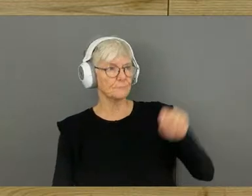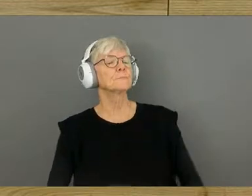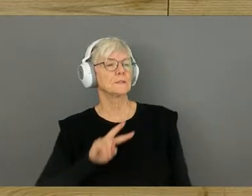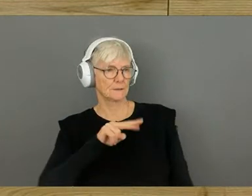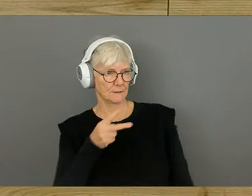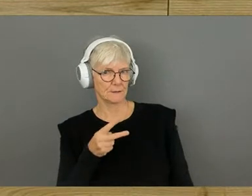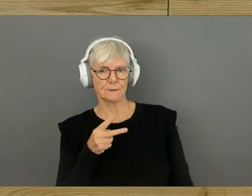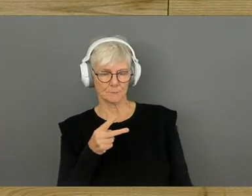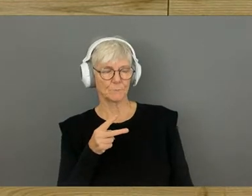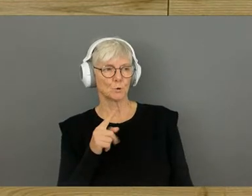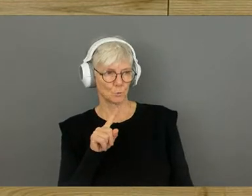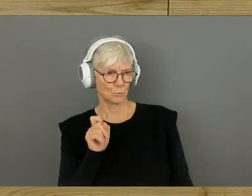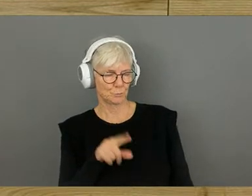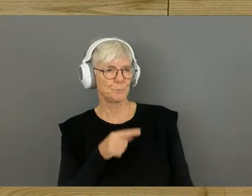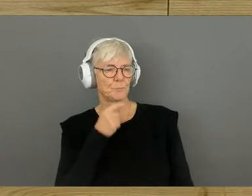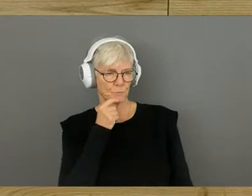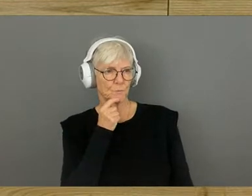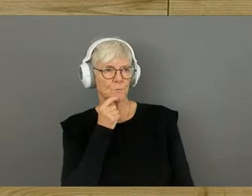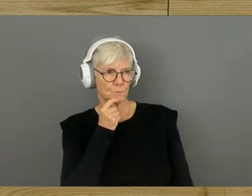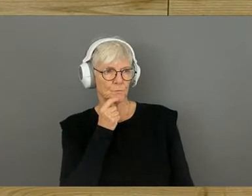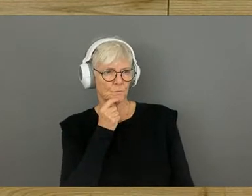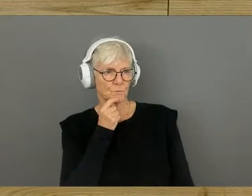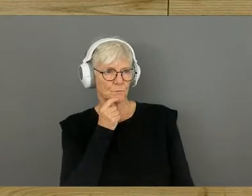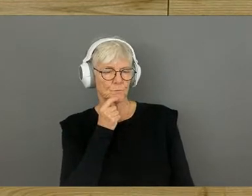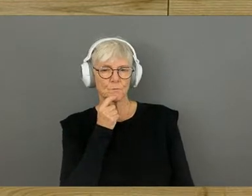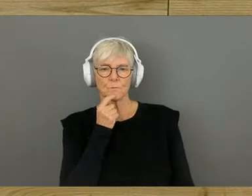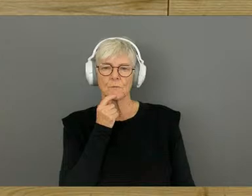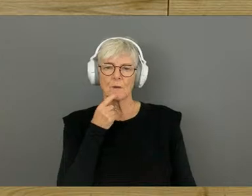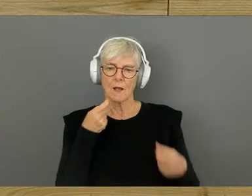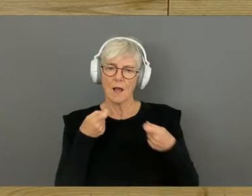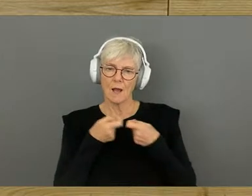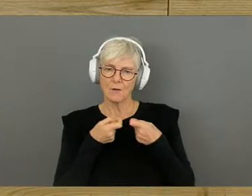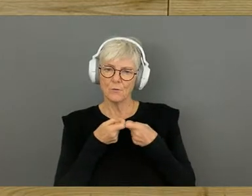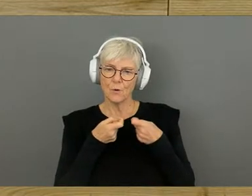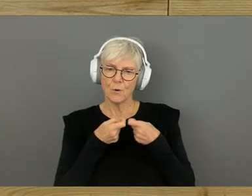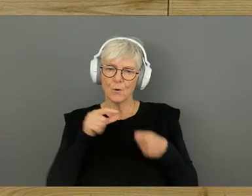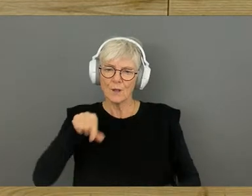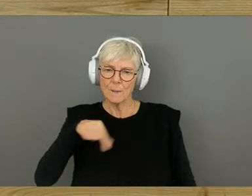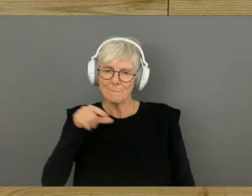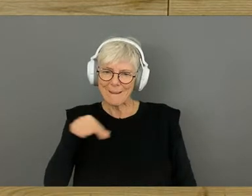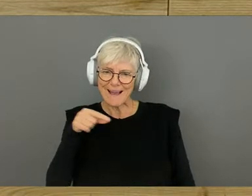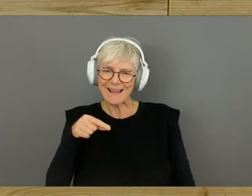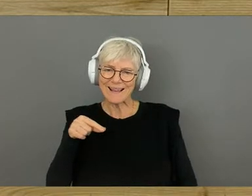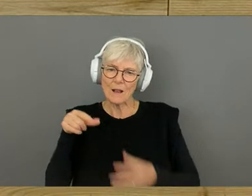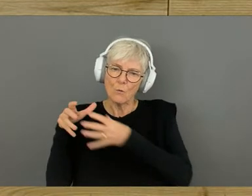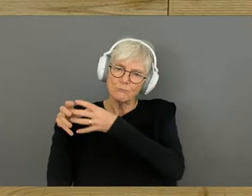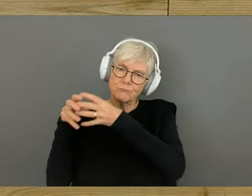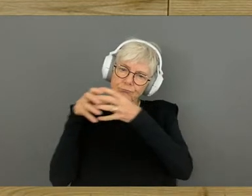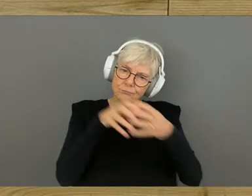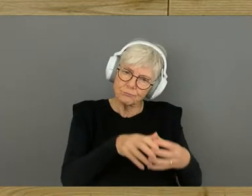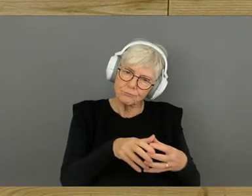crews, like Hydro-Québec, how long will they stay in the province?